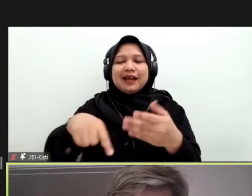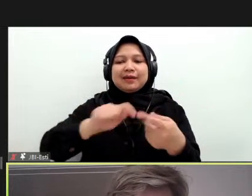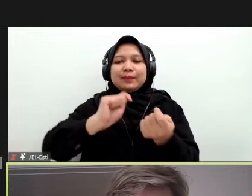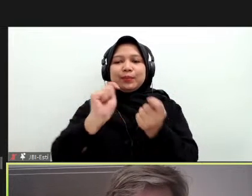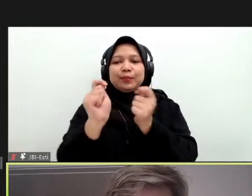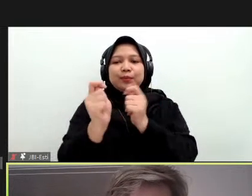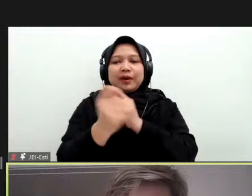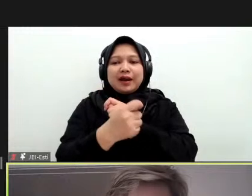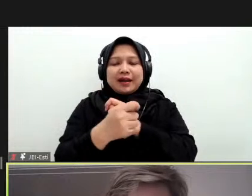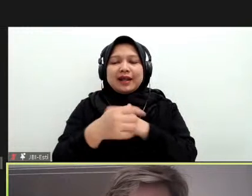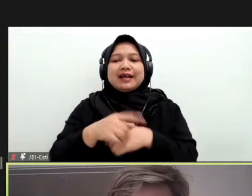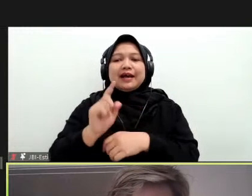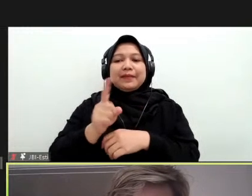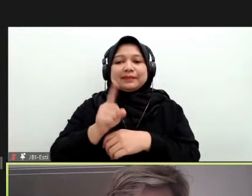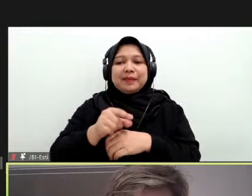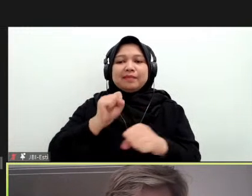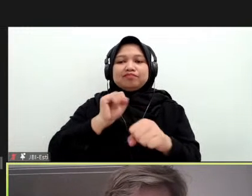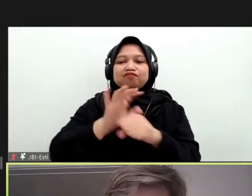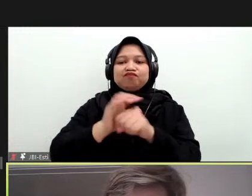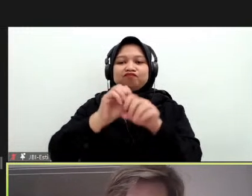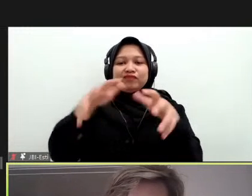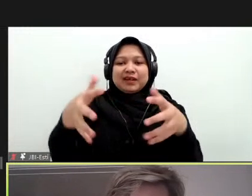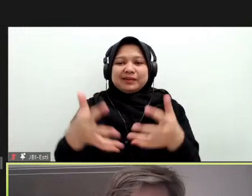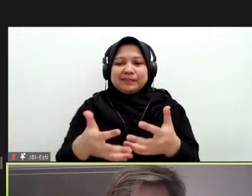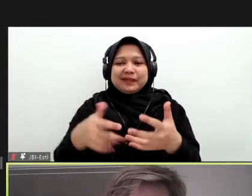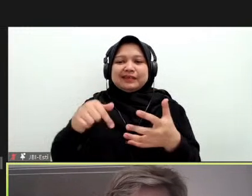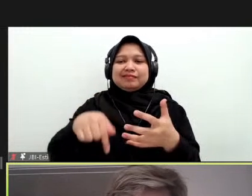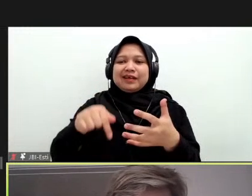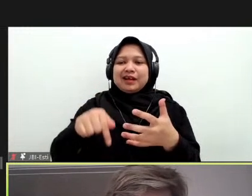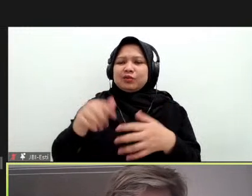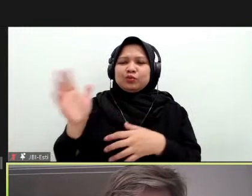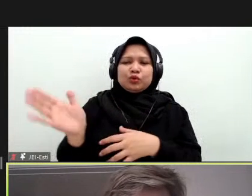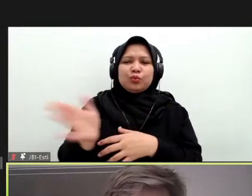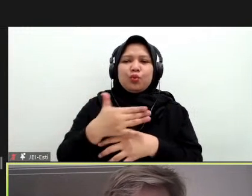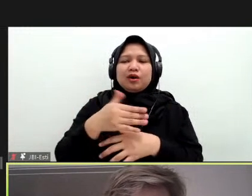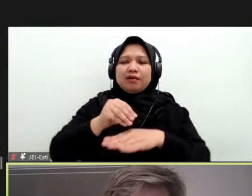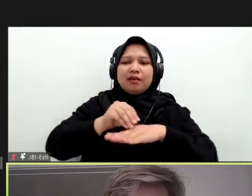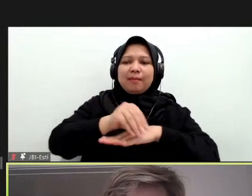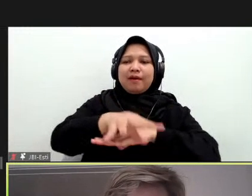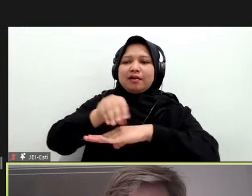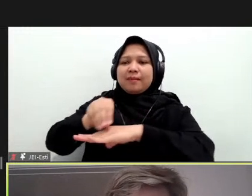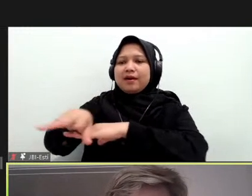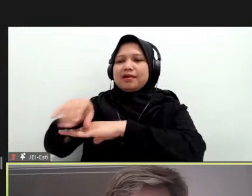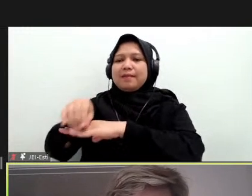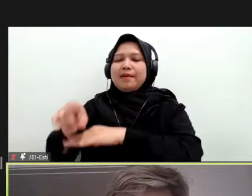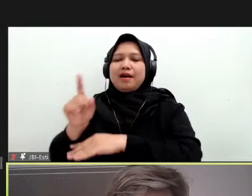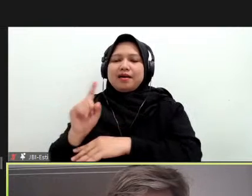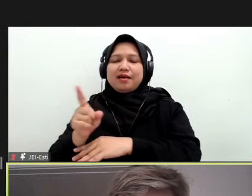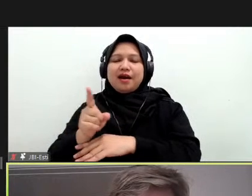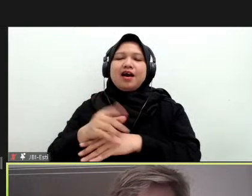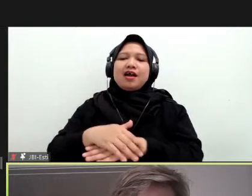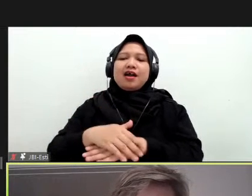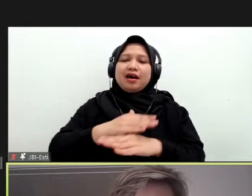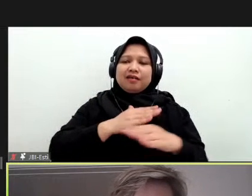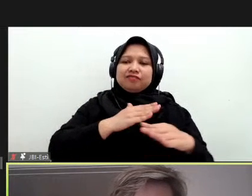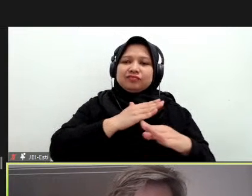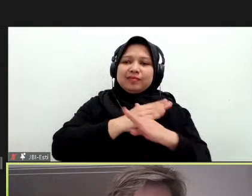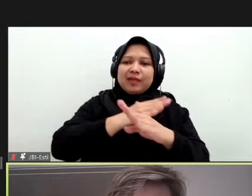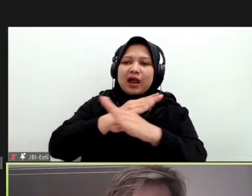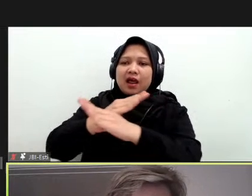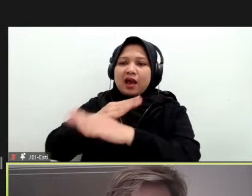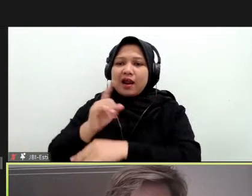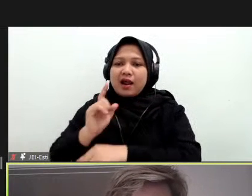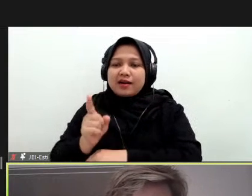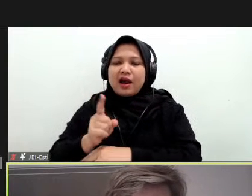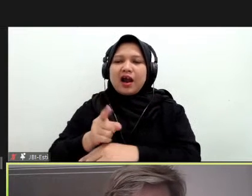to breathe. We have witnessed increasing restrictions and a closing civic space for the past 15 years now. Just